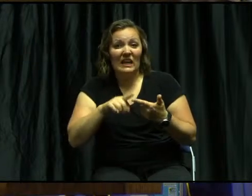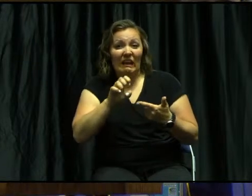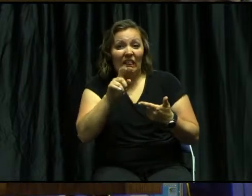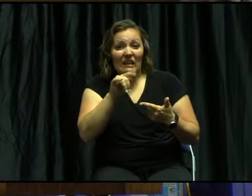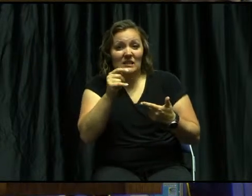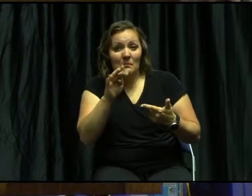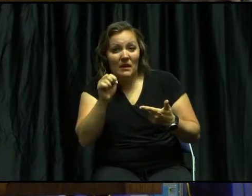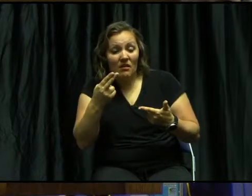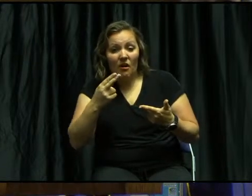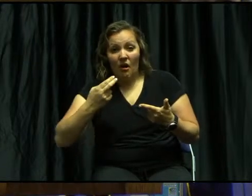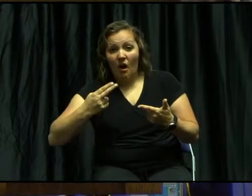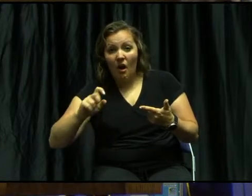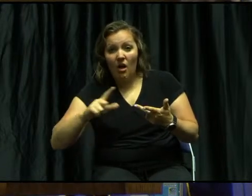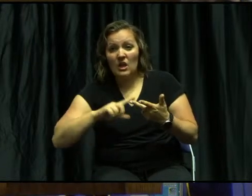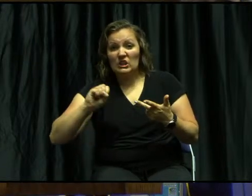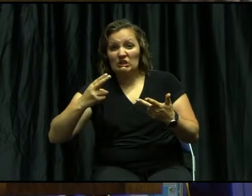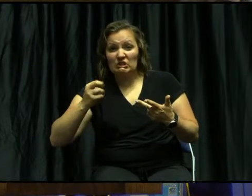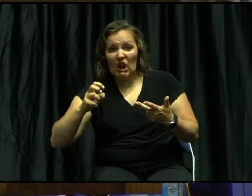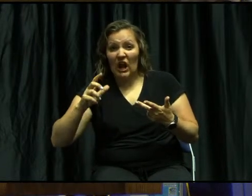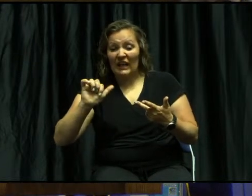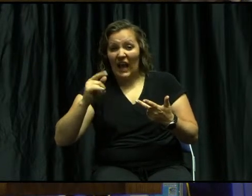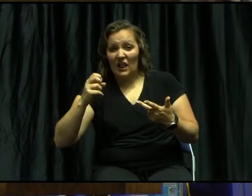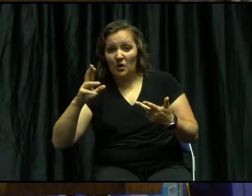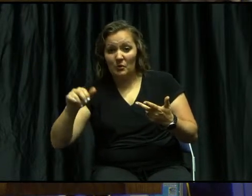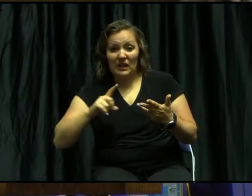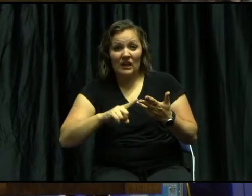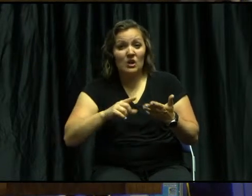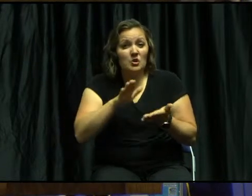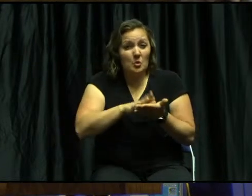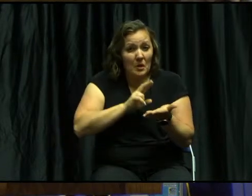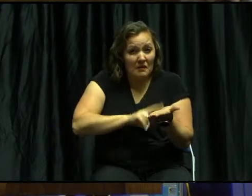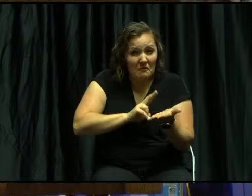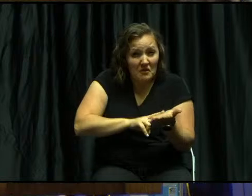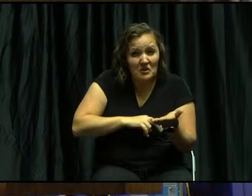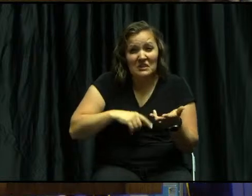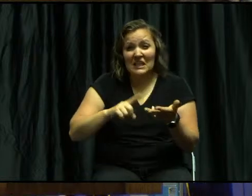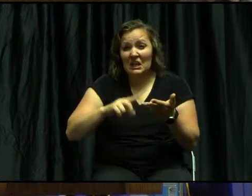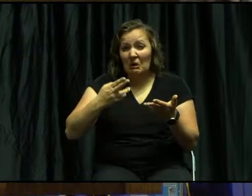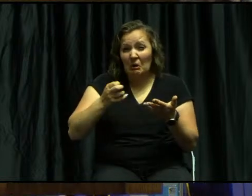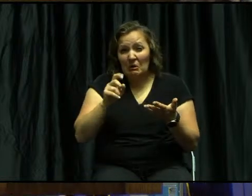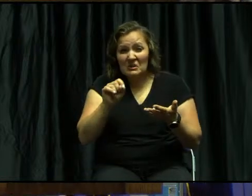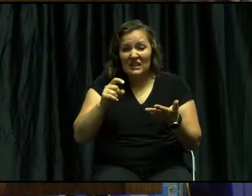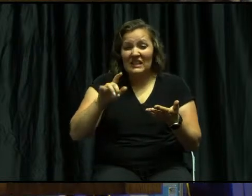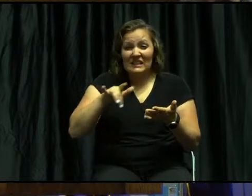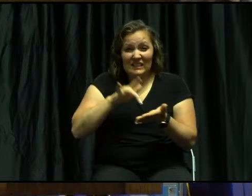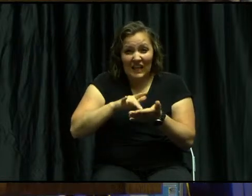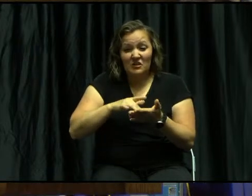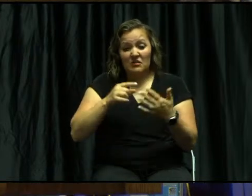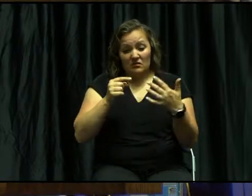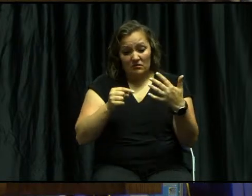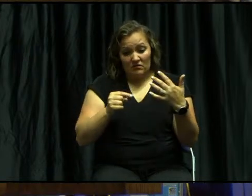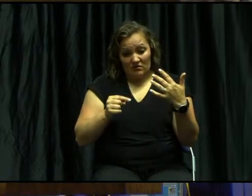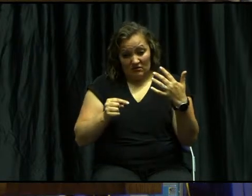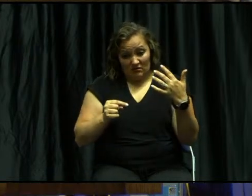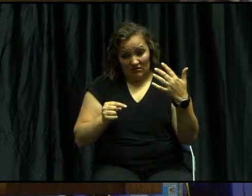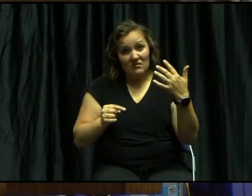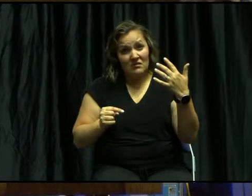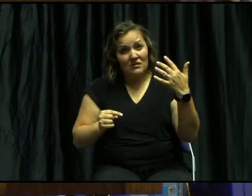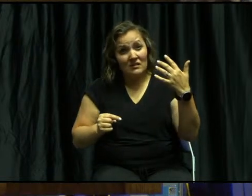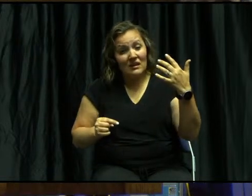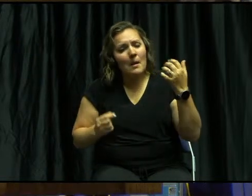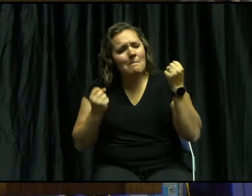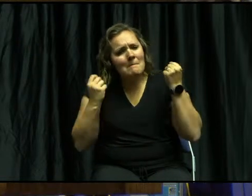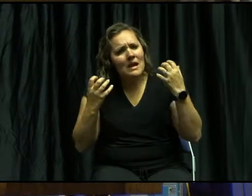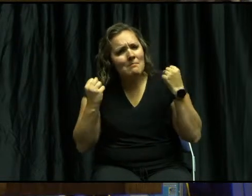Shaw Gallery, Annie Taylor D. School of Nursing, Hearst Center, Lampros Hall, Stromberg Complex, many